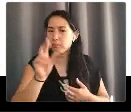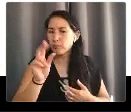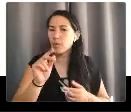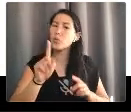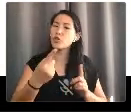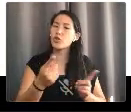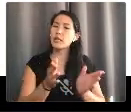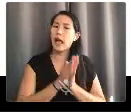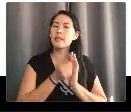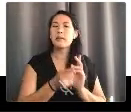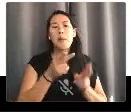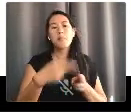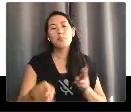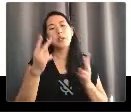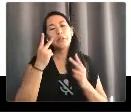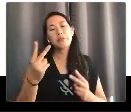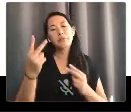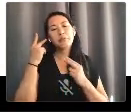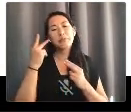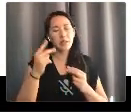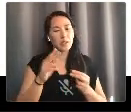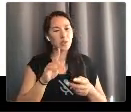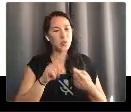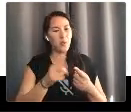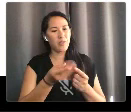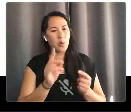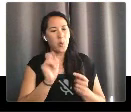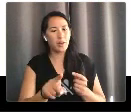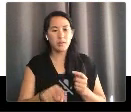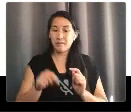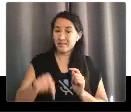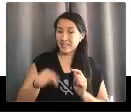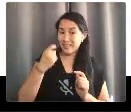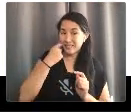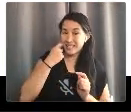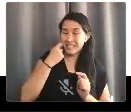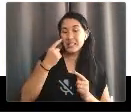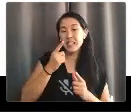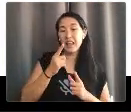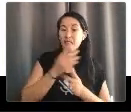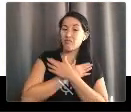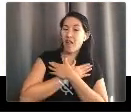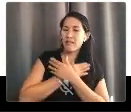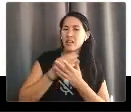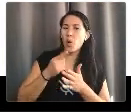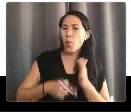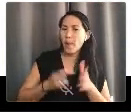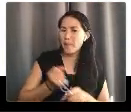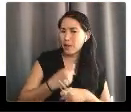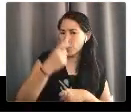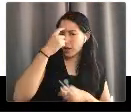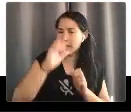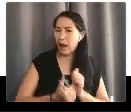brief reflections to the following questions. What did this residency make you think about? How did this residency make you